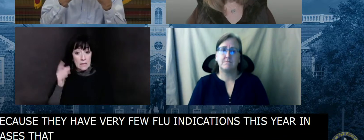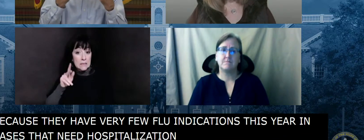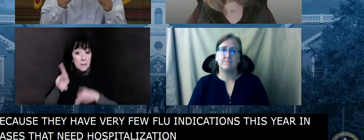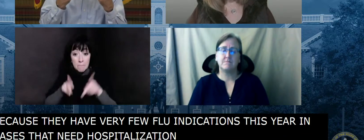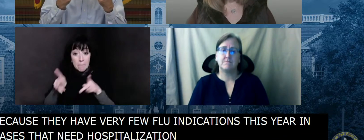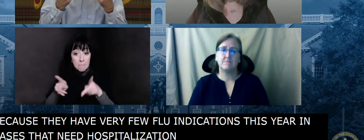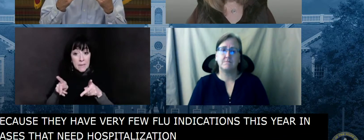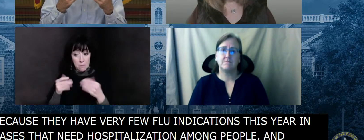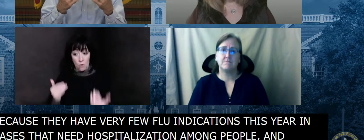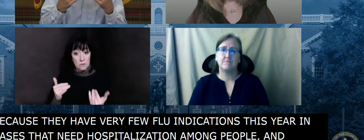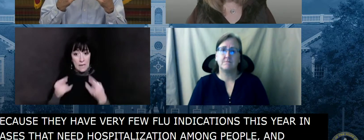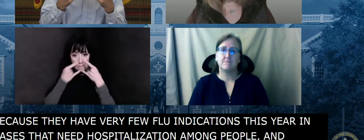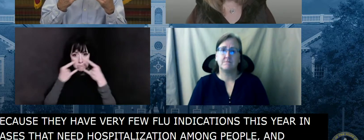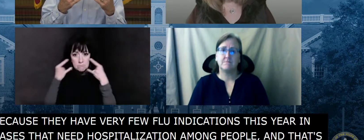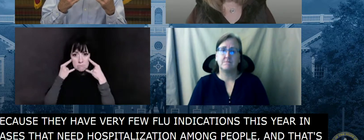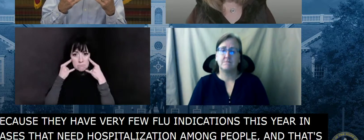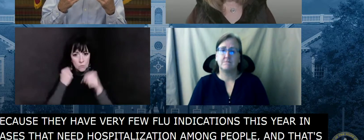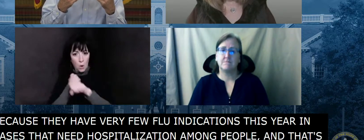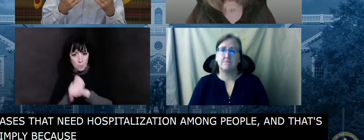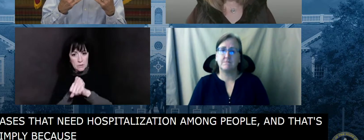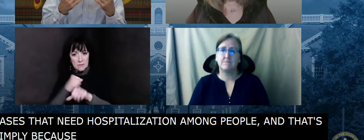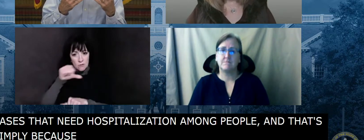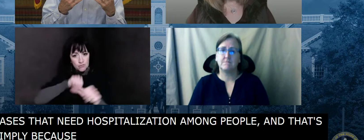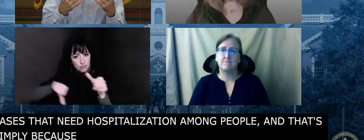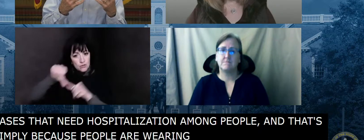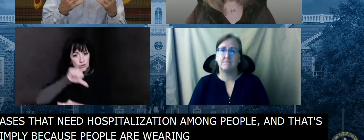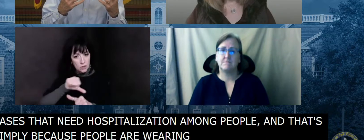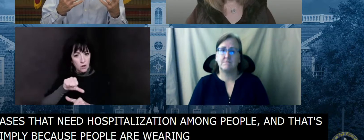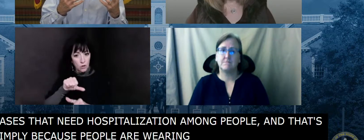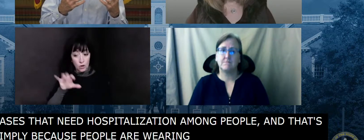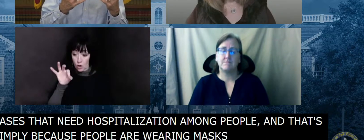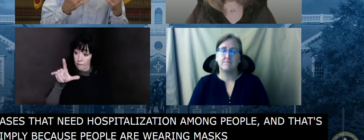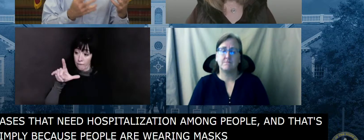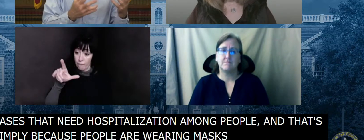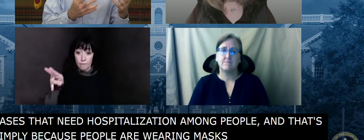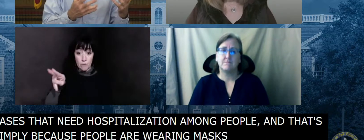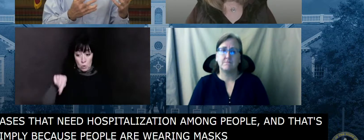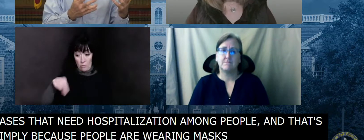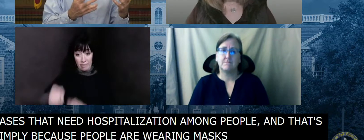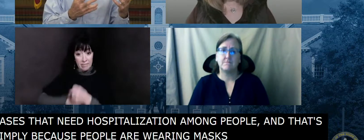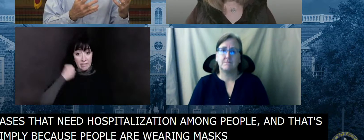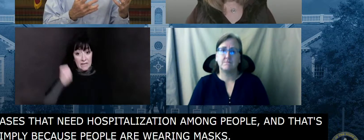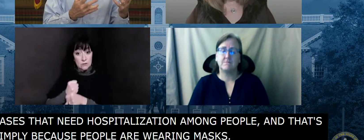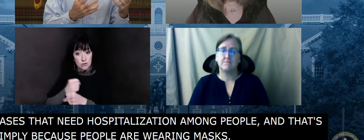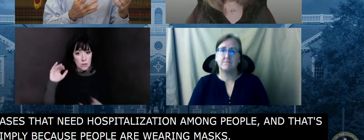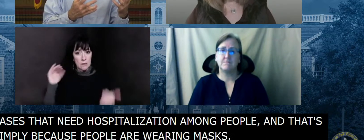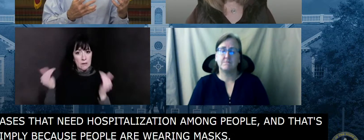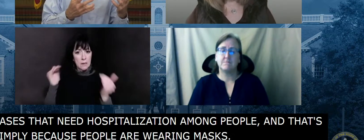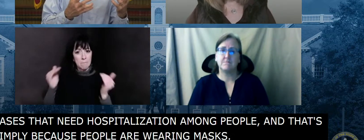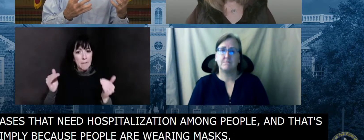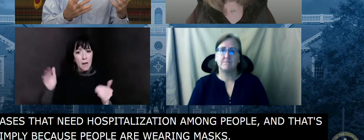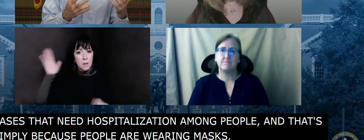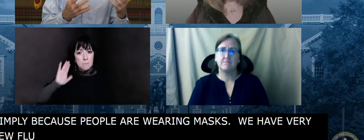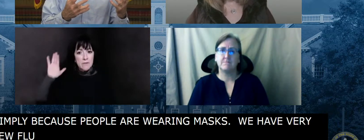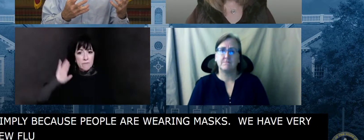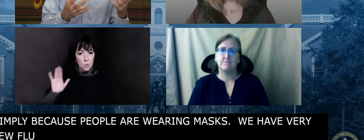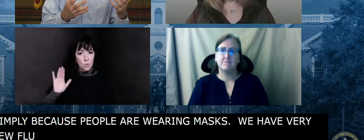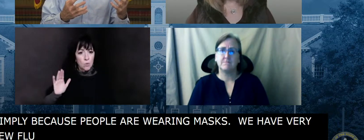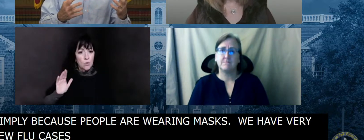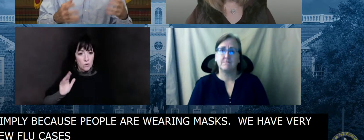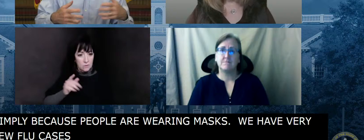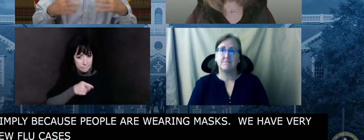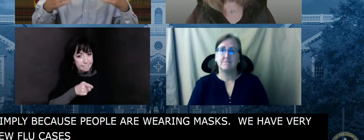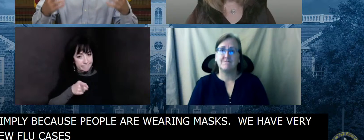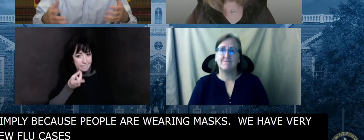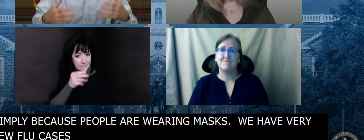wearing masks. We have very few flu cases this year compared to a normal year. Dr. Rattay is shaking her